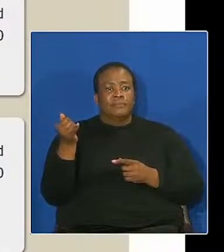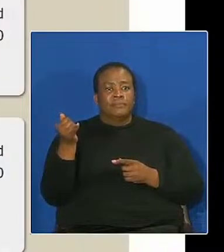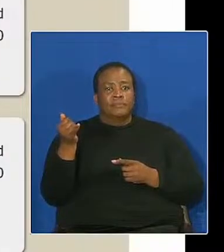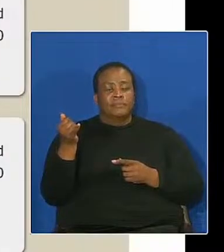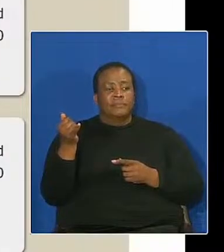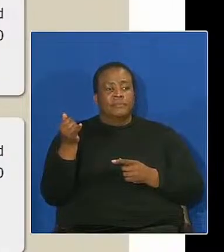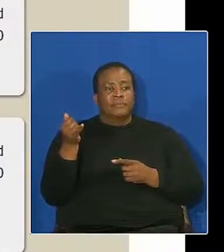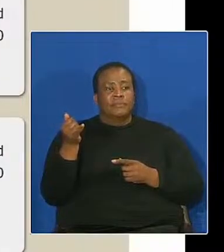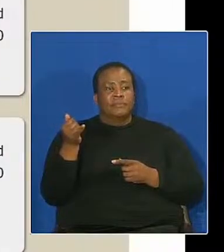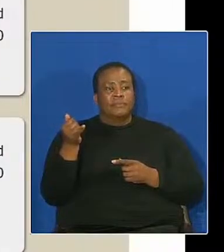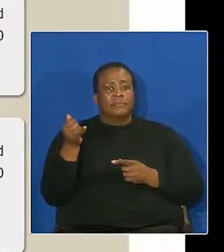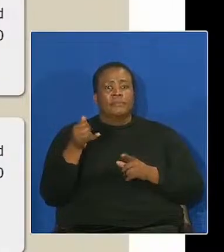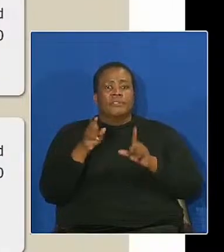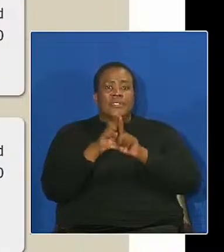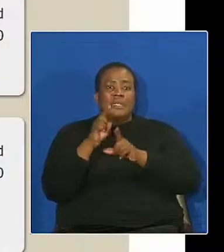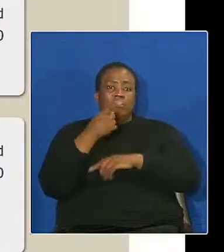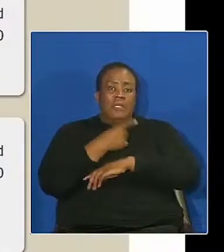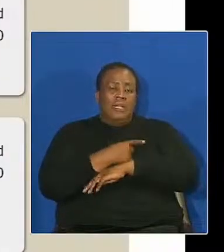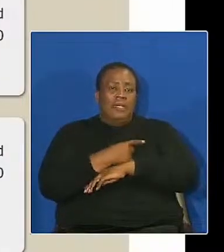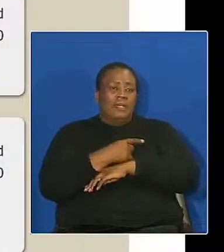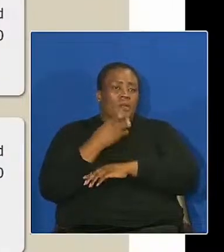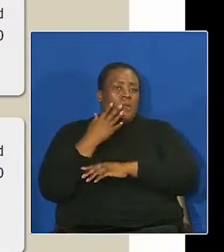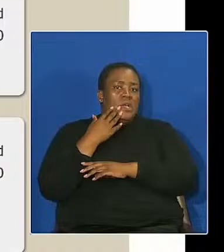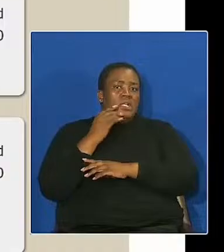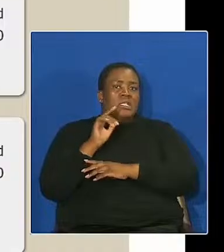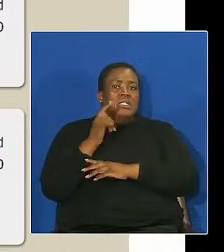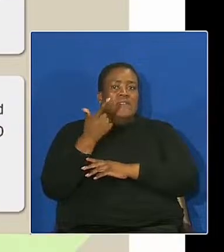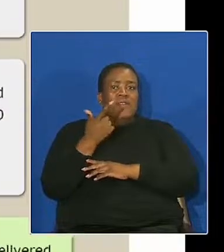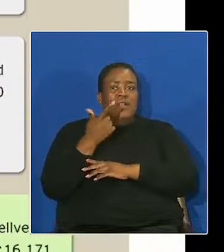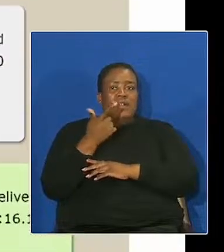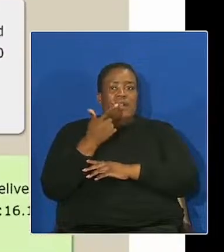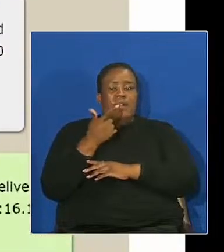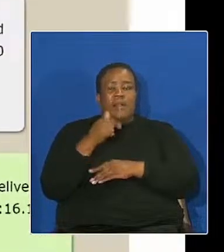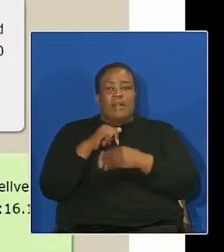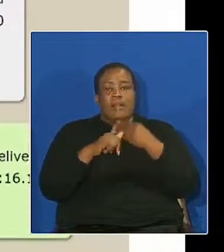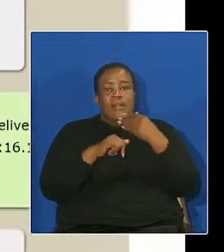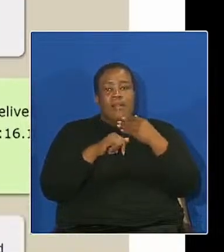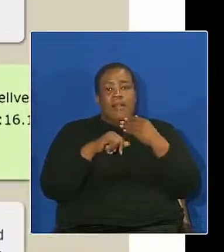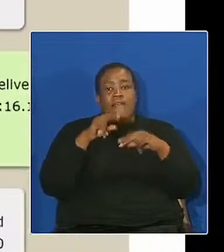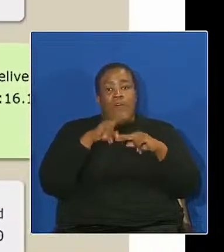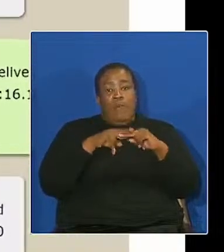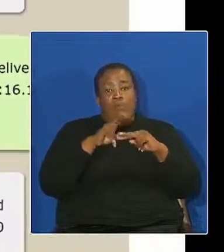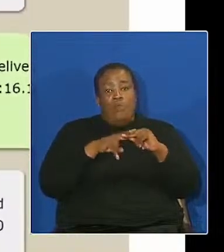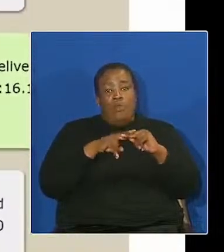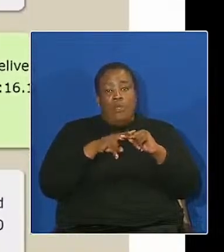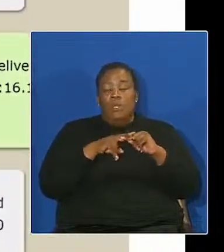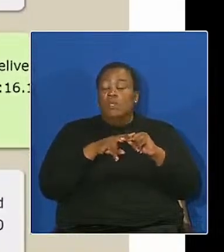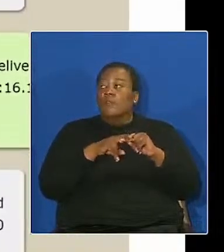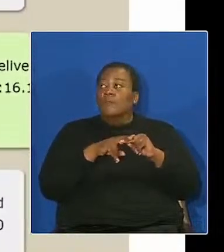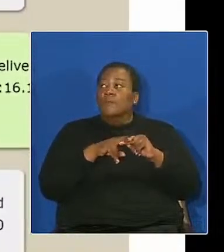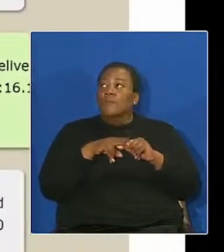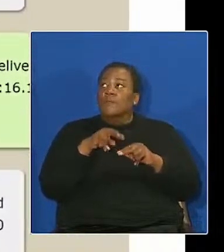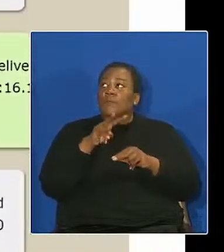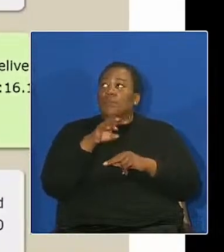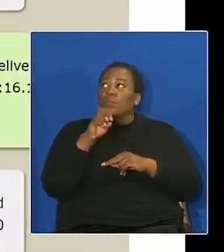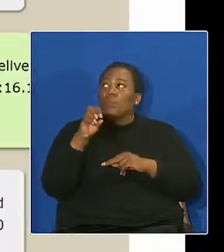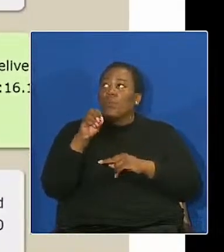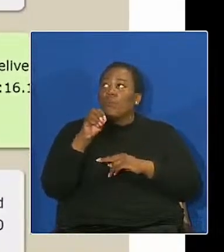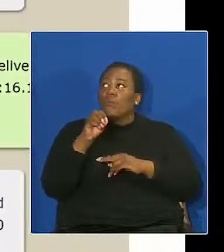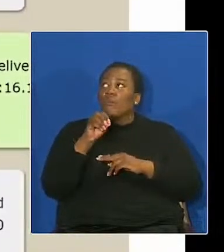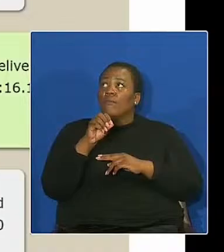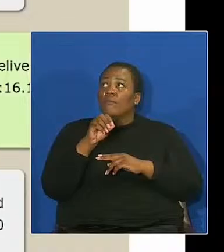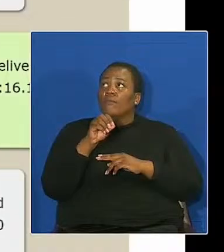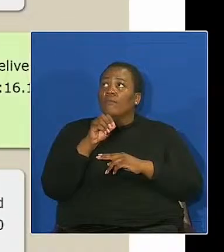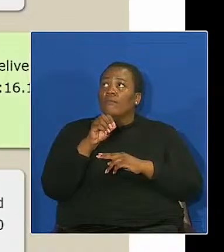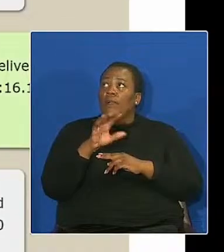Matlala on the same day, the 7th of February, 1736, followed by,